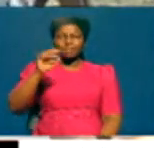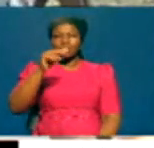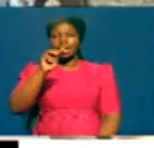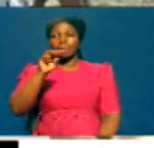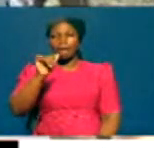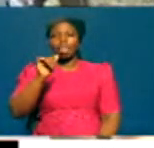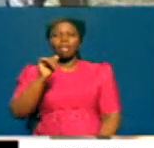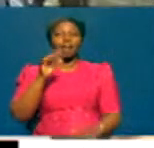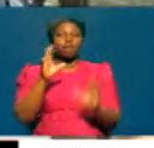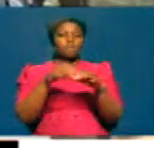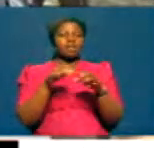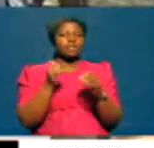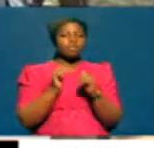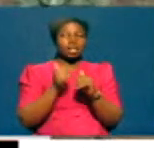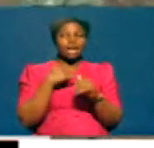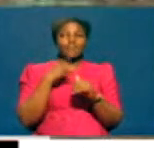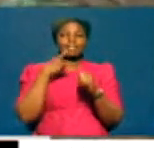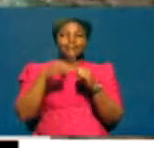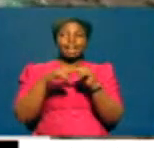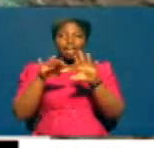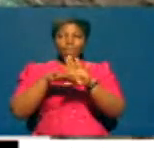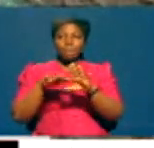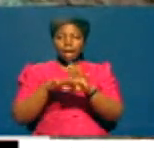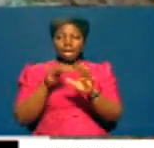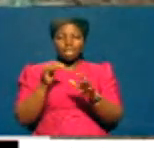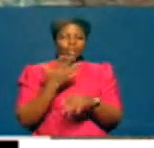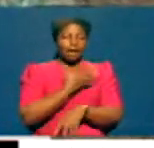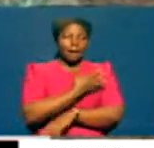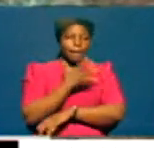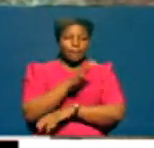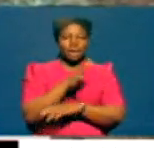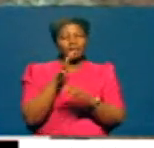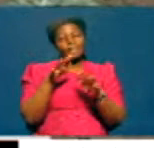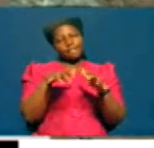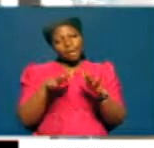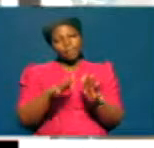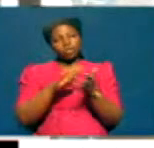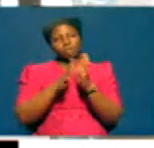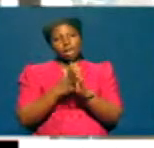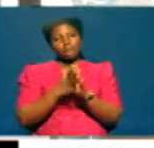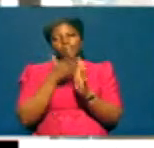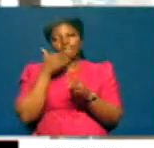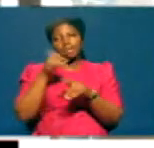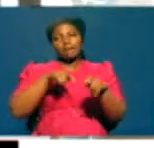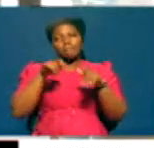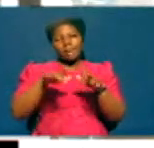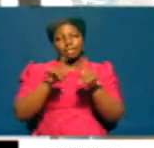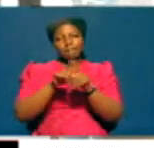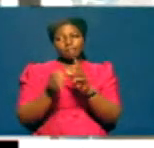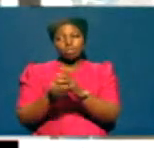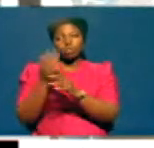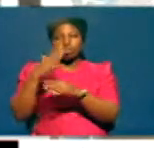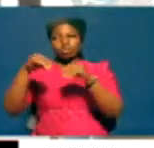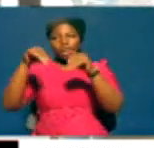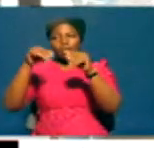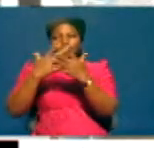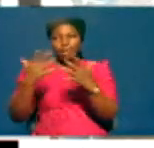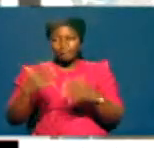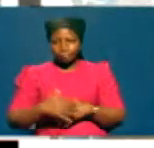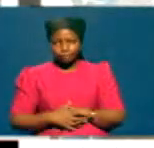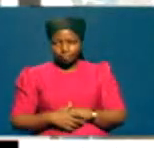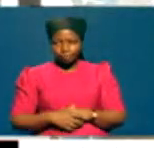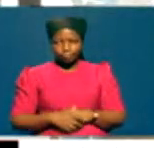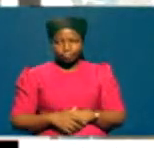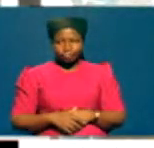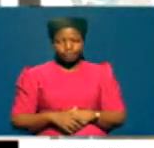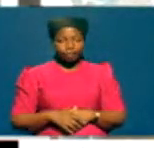empower farmers to become better farm managers and producers of quality produce. Fachama has really assisted me personally,